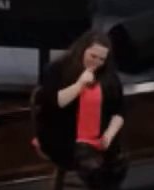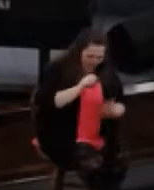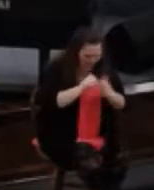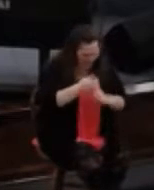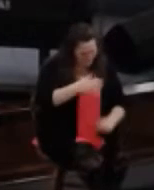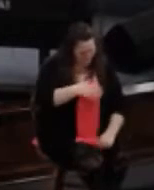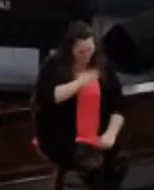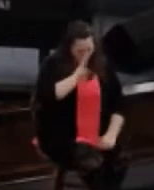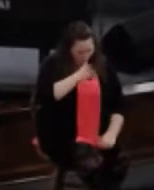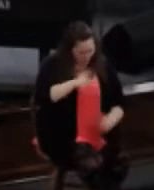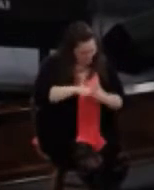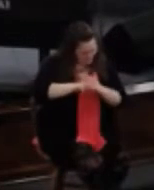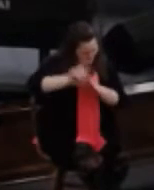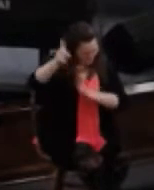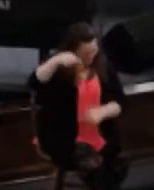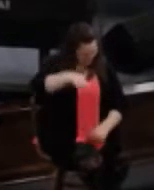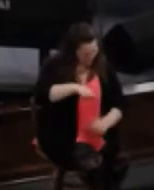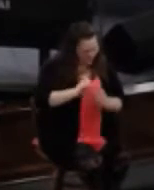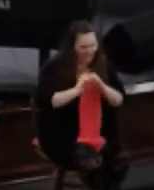there?